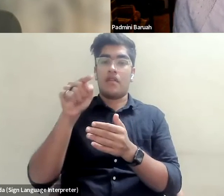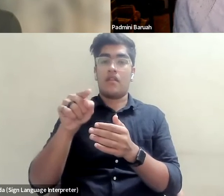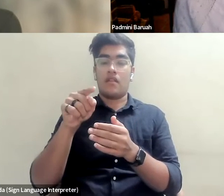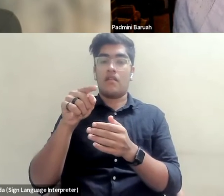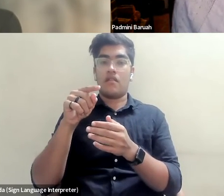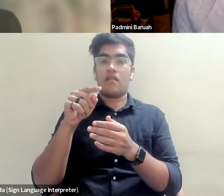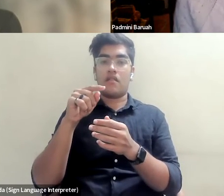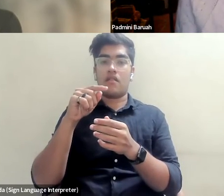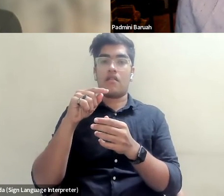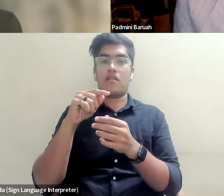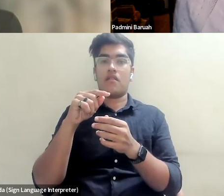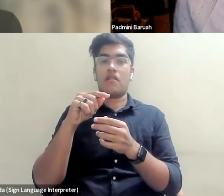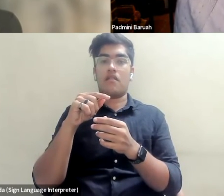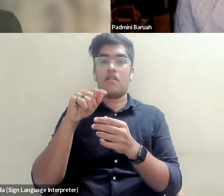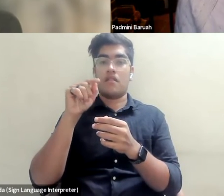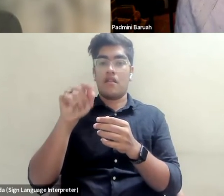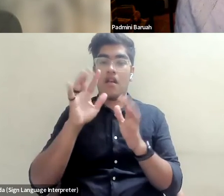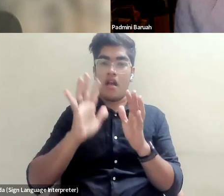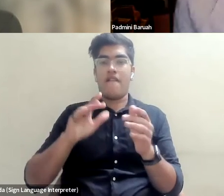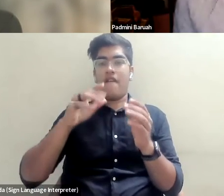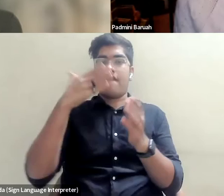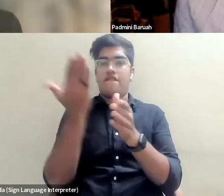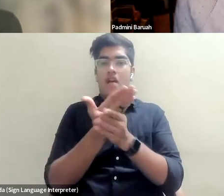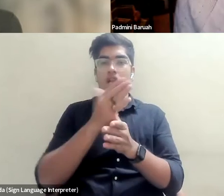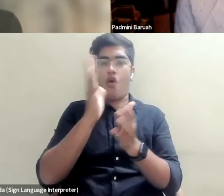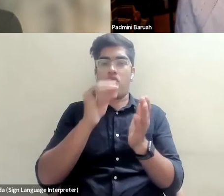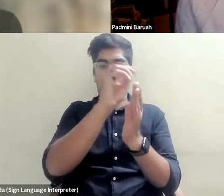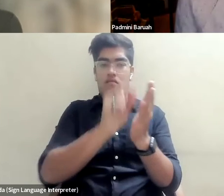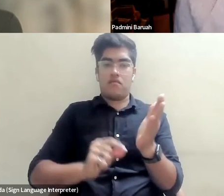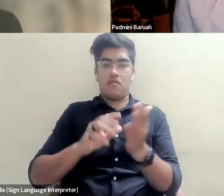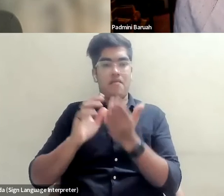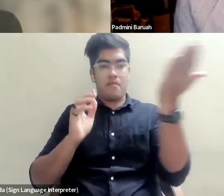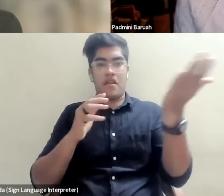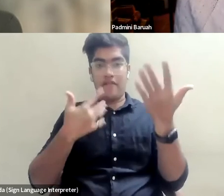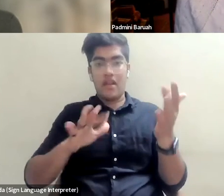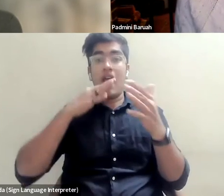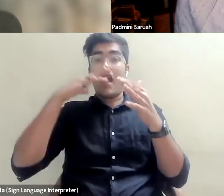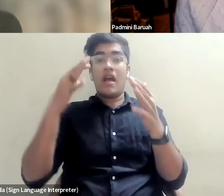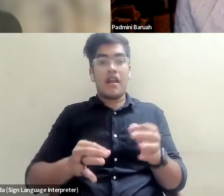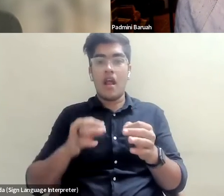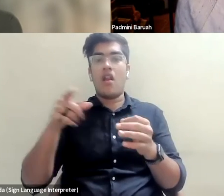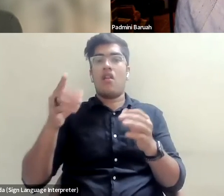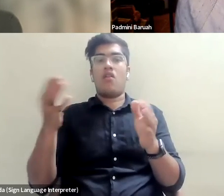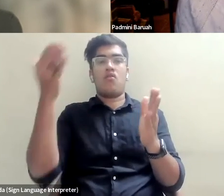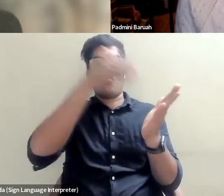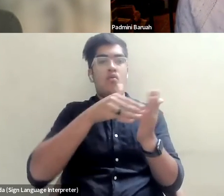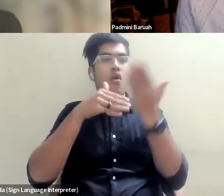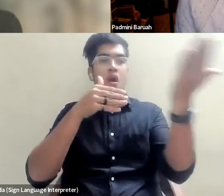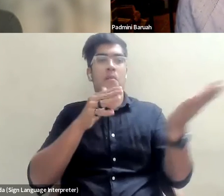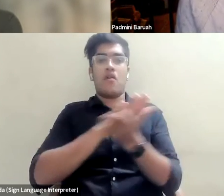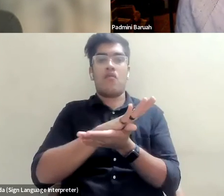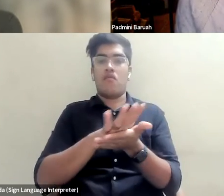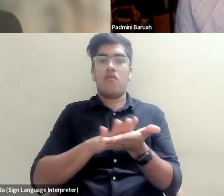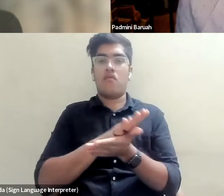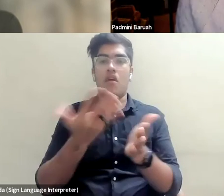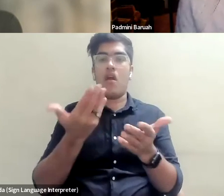the council assured the petitioner that they had filed this written statement and all the documents were given, but in reality they didn't appear before the tribunal. So when the